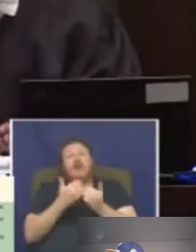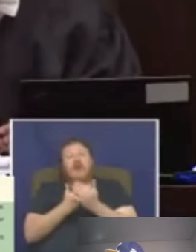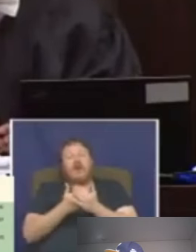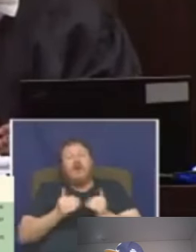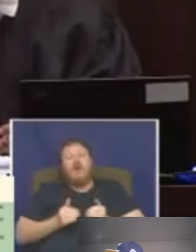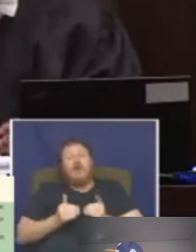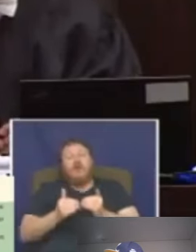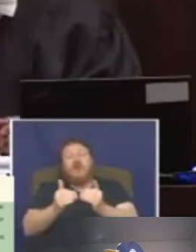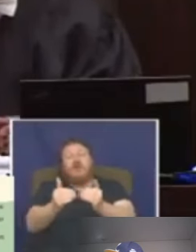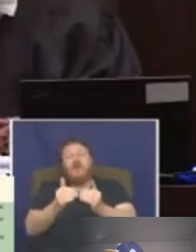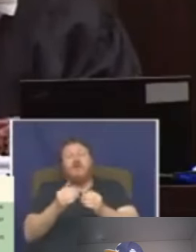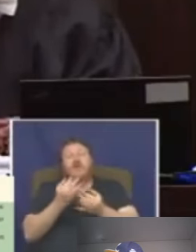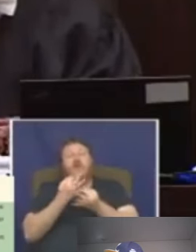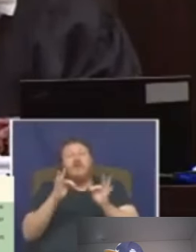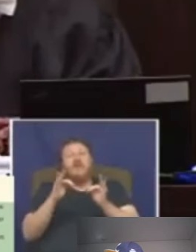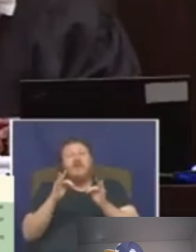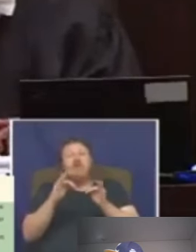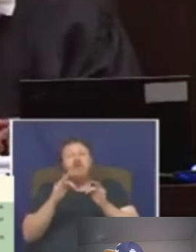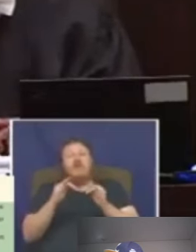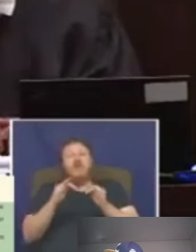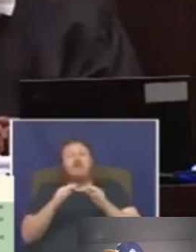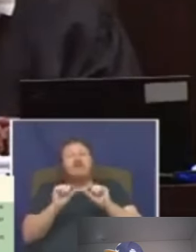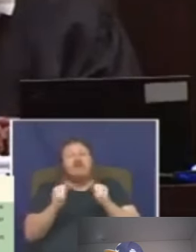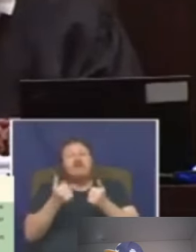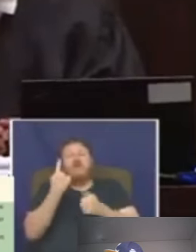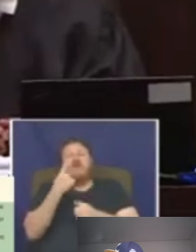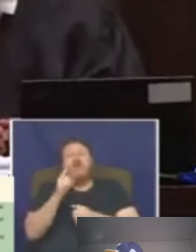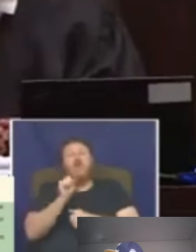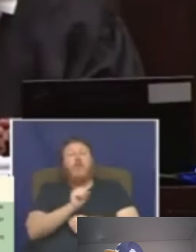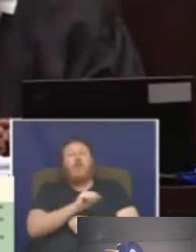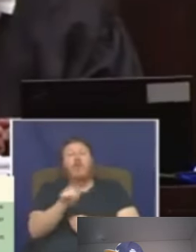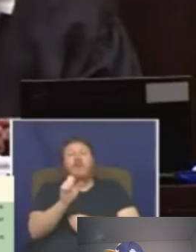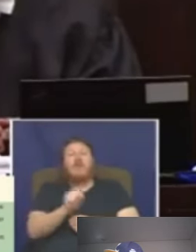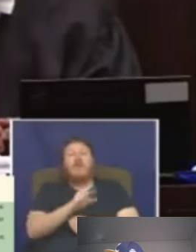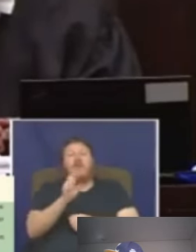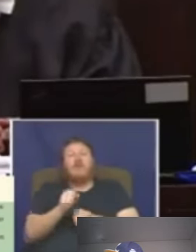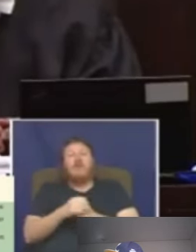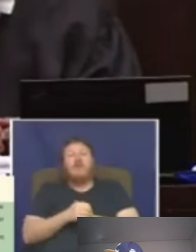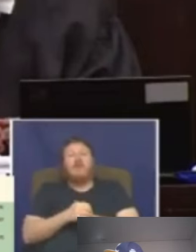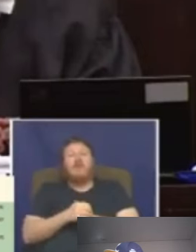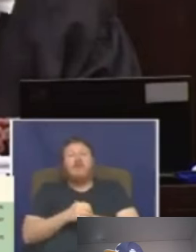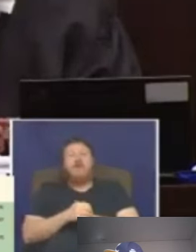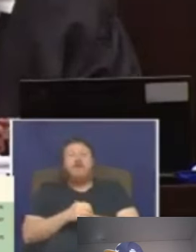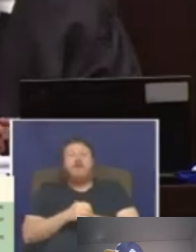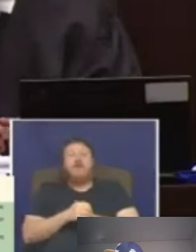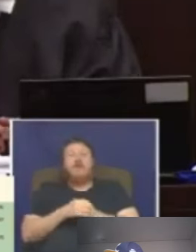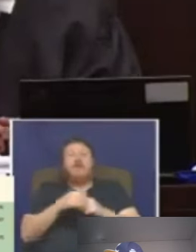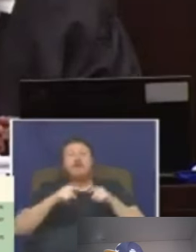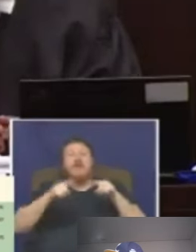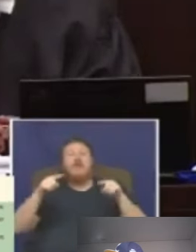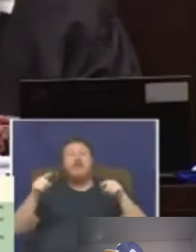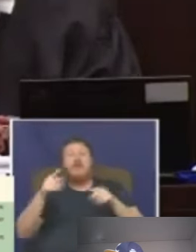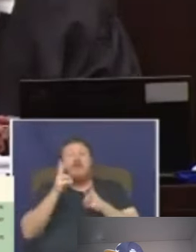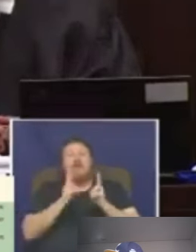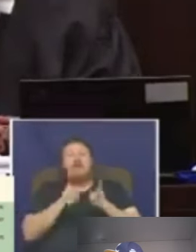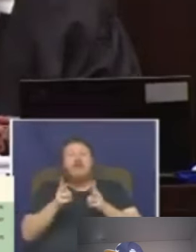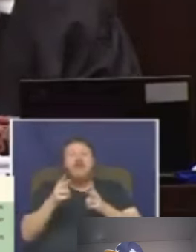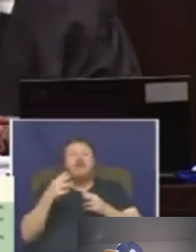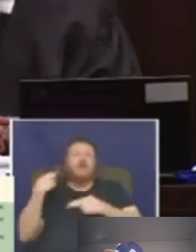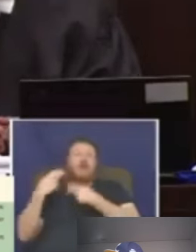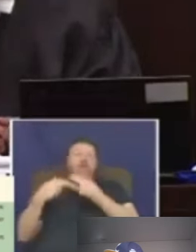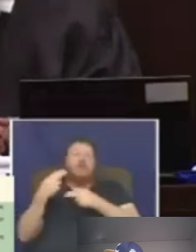country forwards and bring freedom and prosperity to all South Africans. And I'm going to draw on our vast and extremely diverse natural